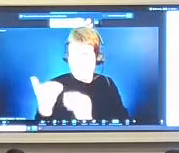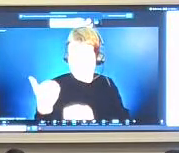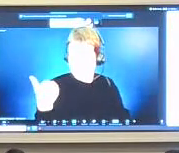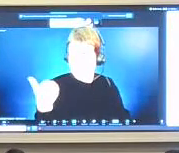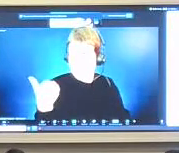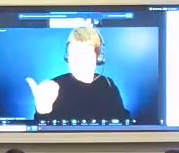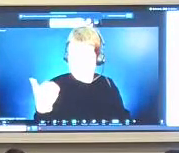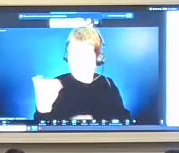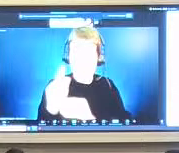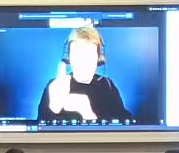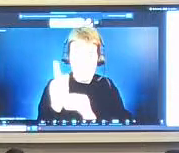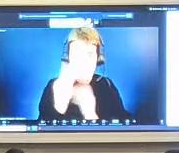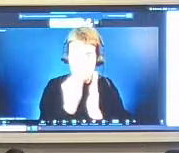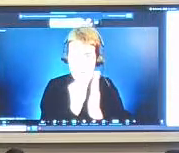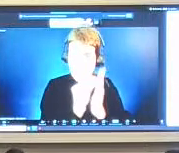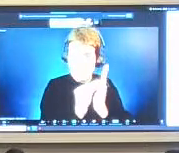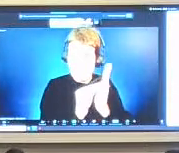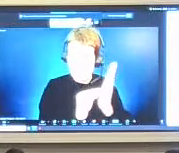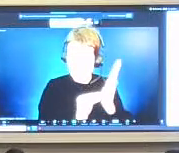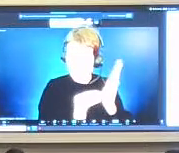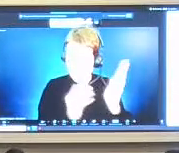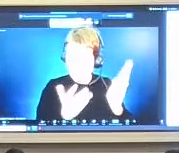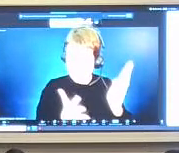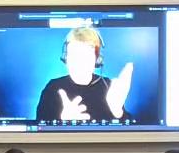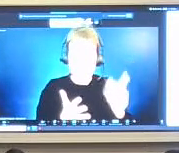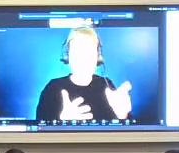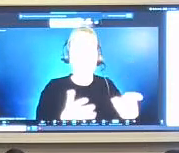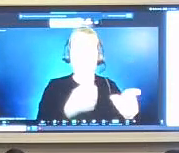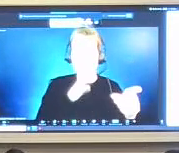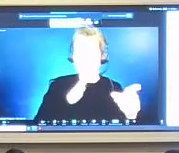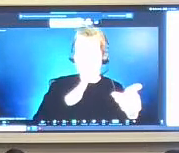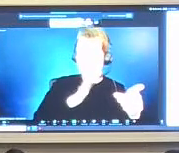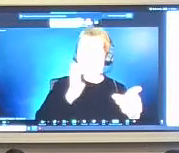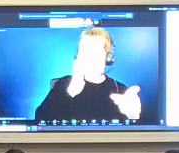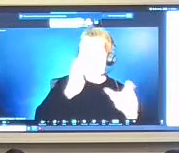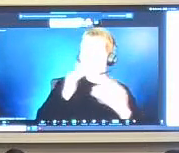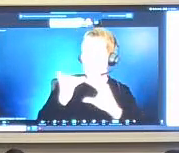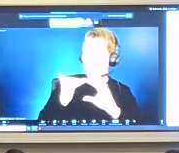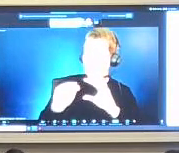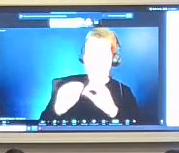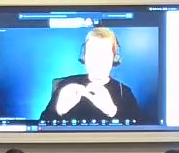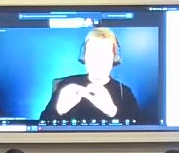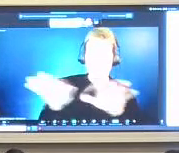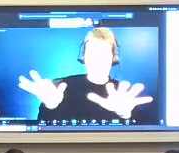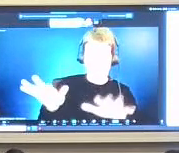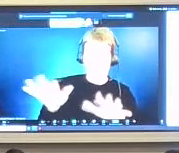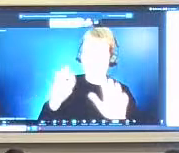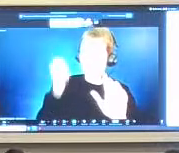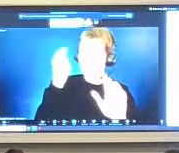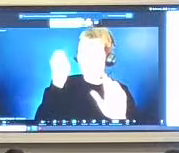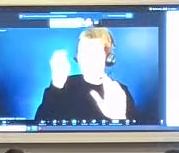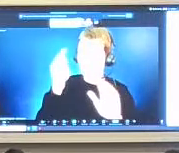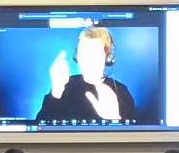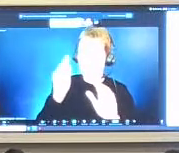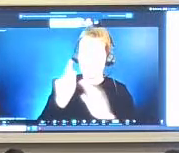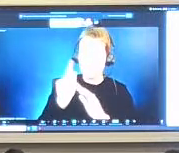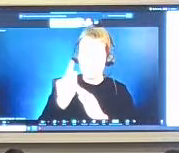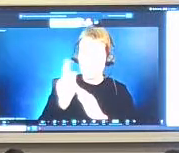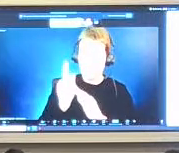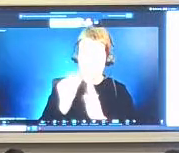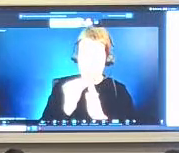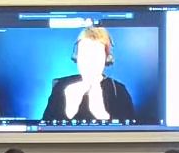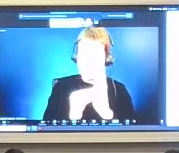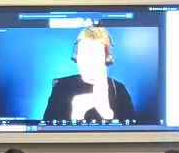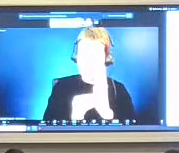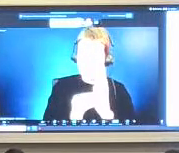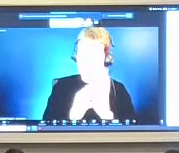Those are going to be sent electronically. Okay, They are lengthy. all right, then I'll make a